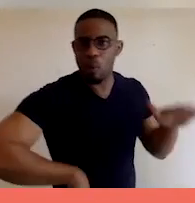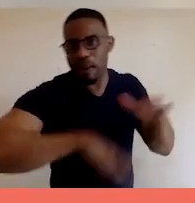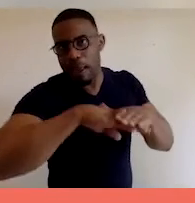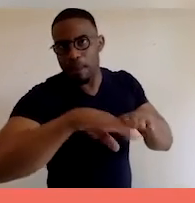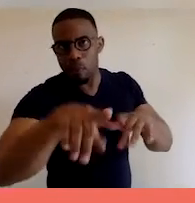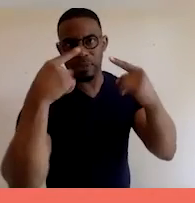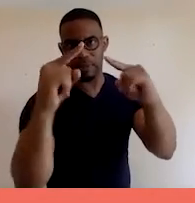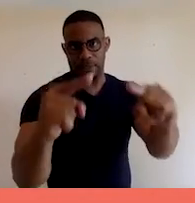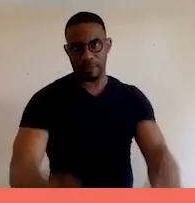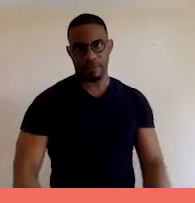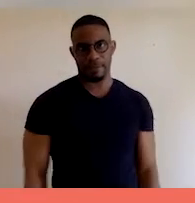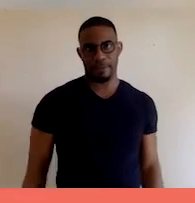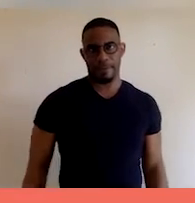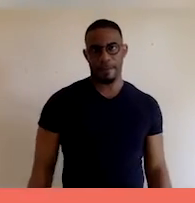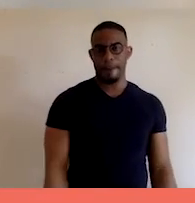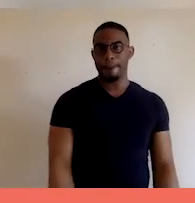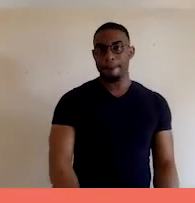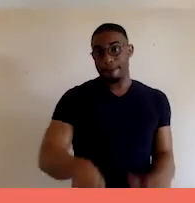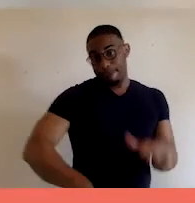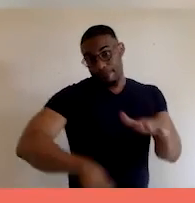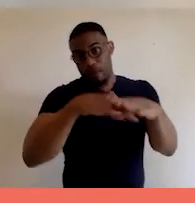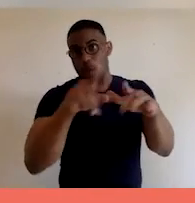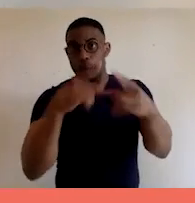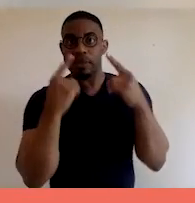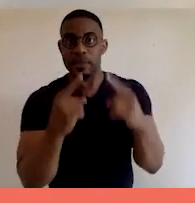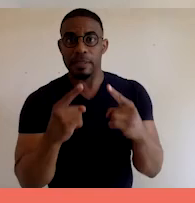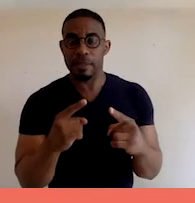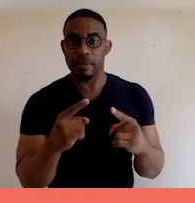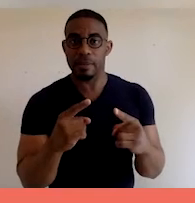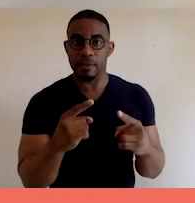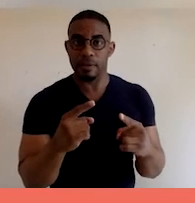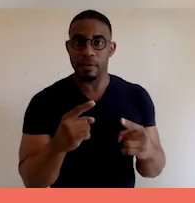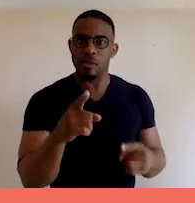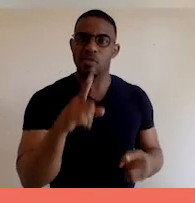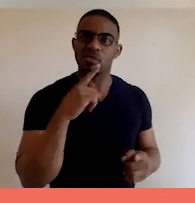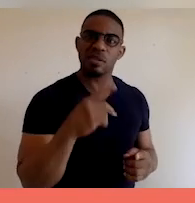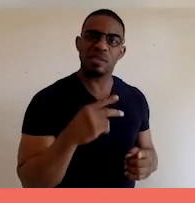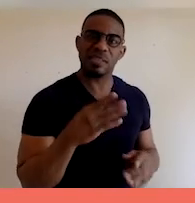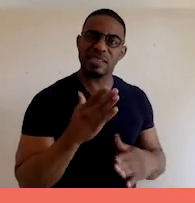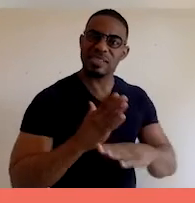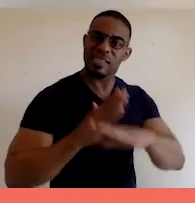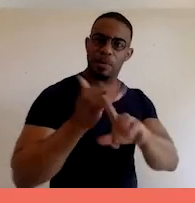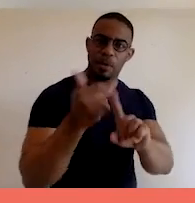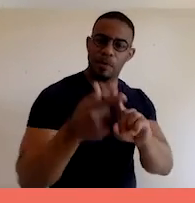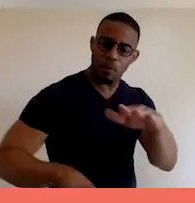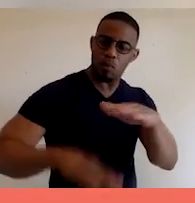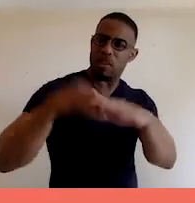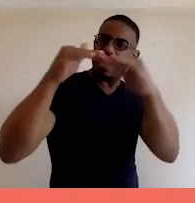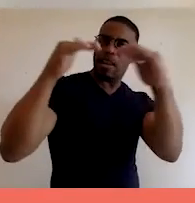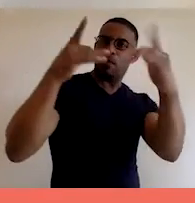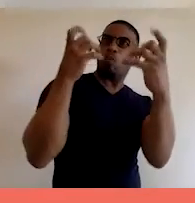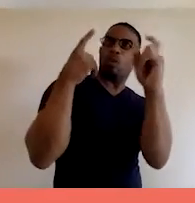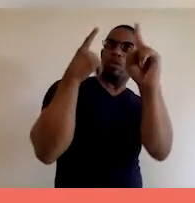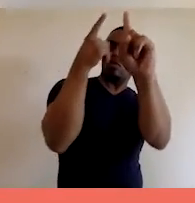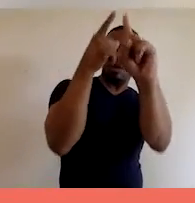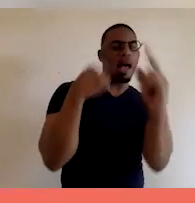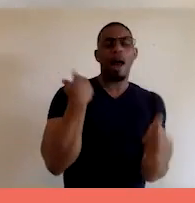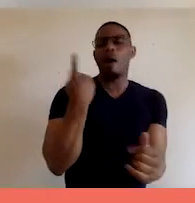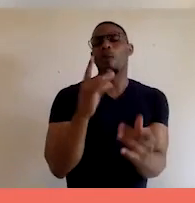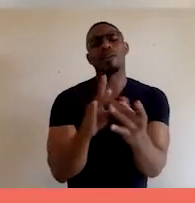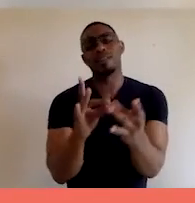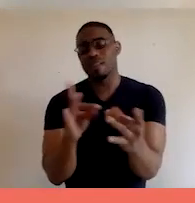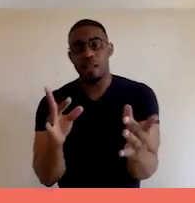your success. By capping your success, you are stopping yourself from reaching the levels you want to reach. And I always